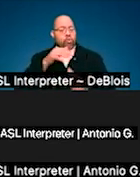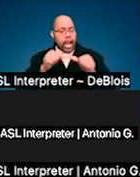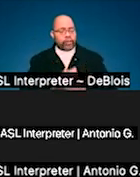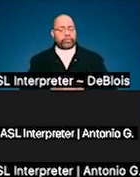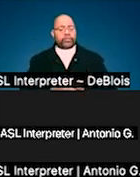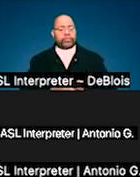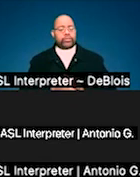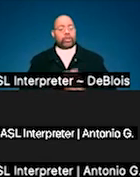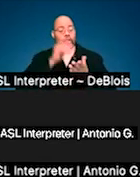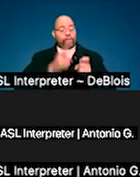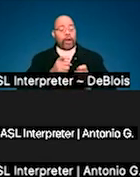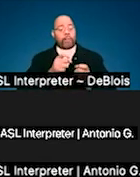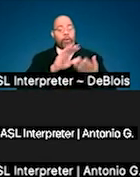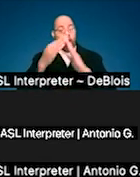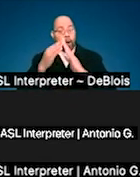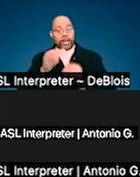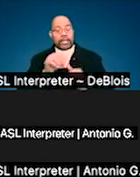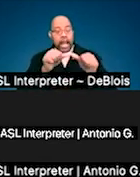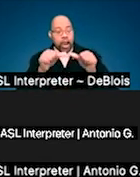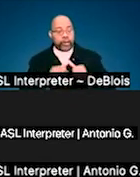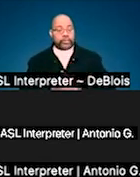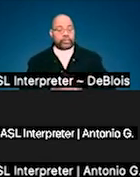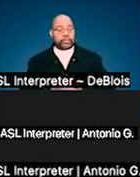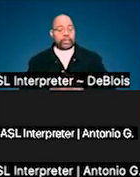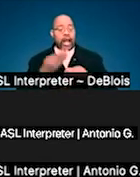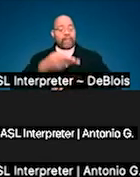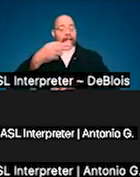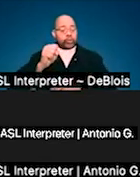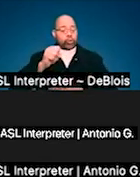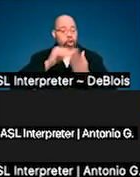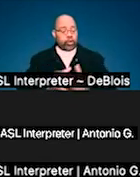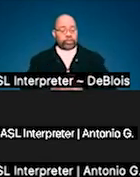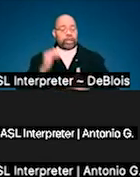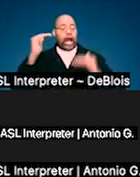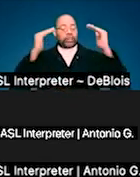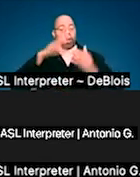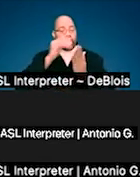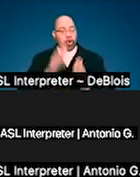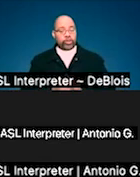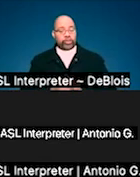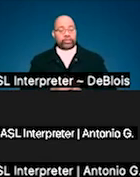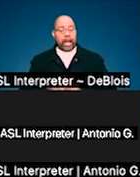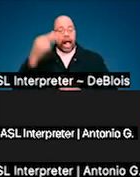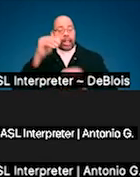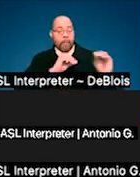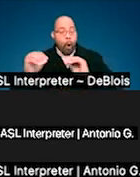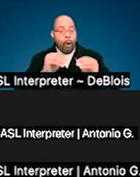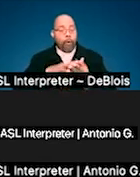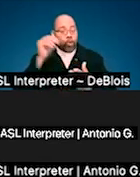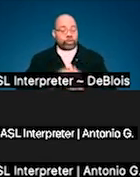areas, learners from urban areas, post-secondary learners, adult learners, highly mobile